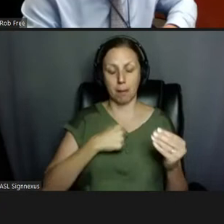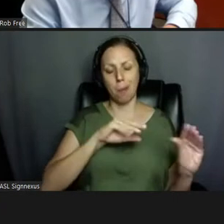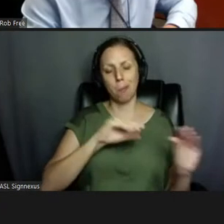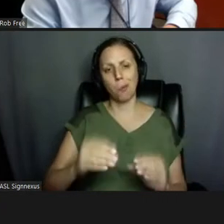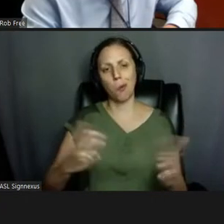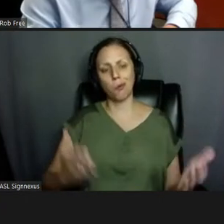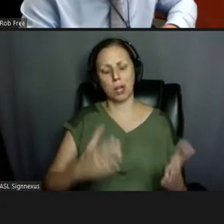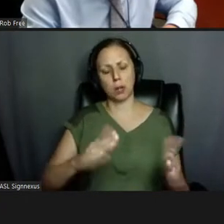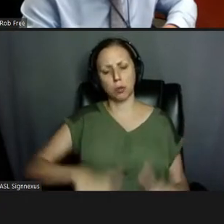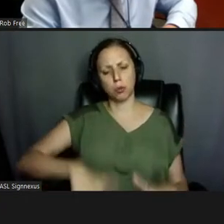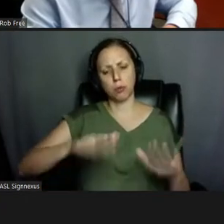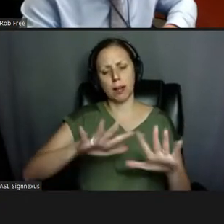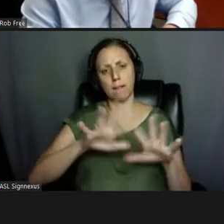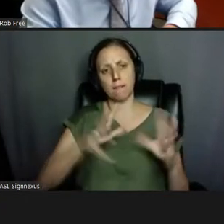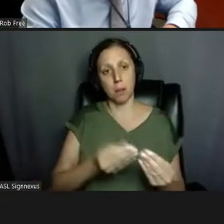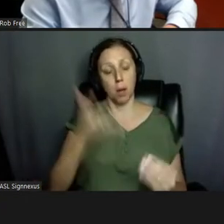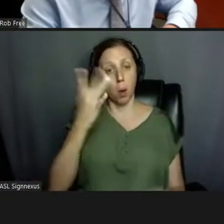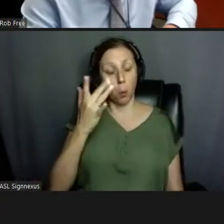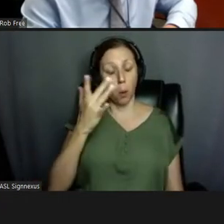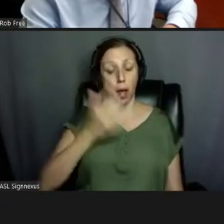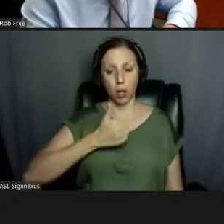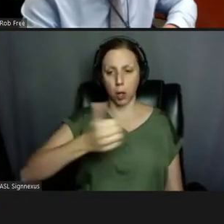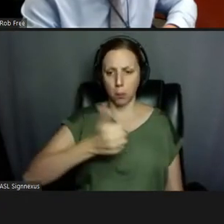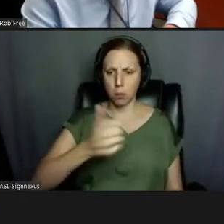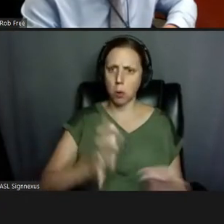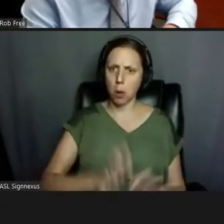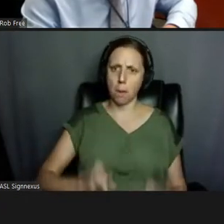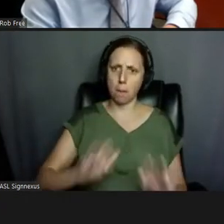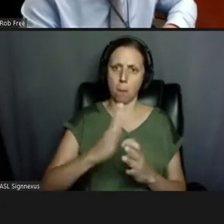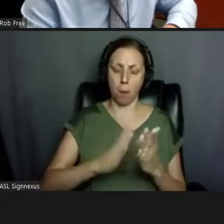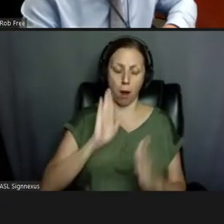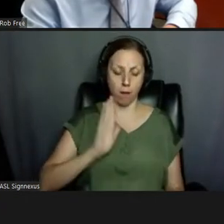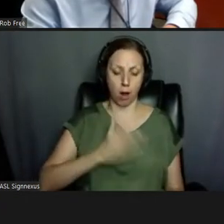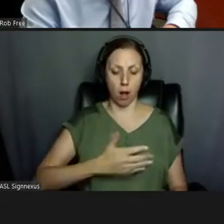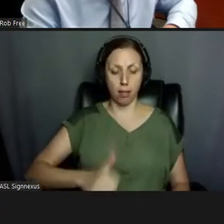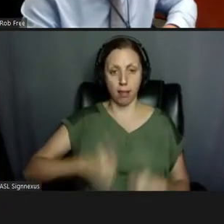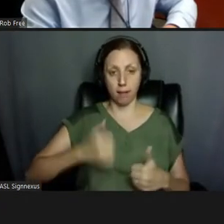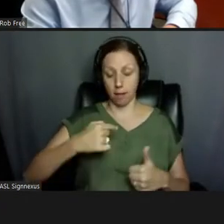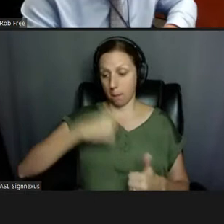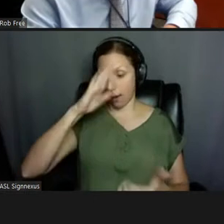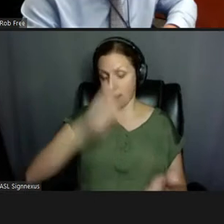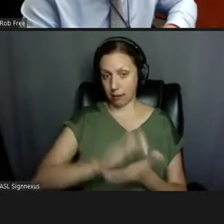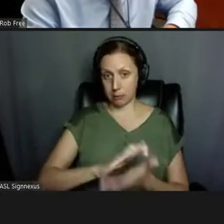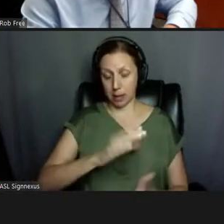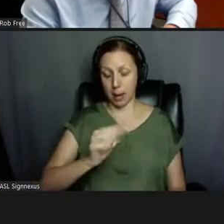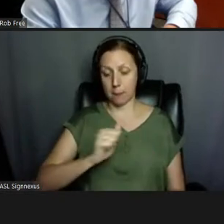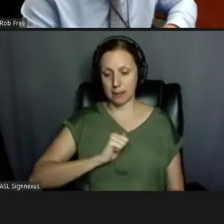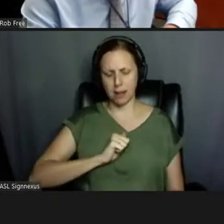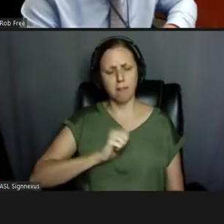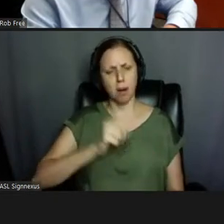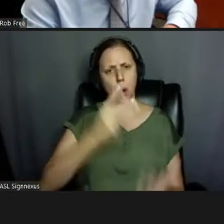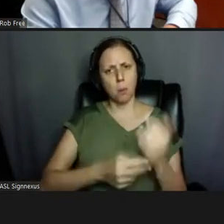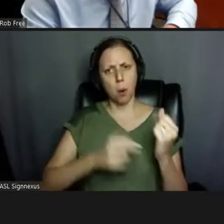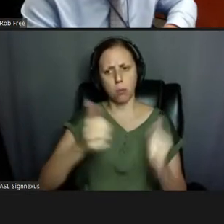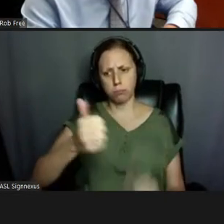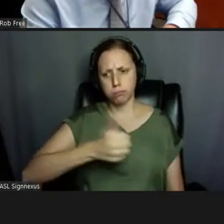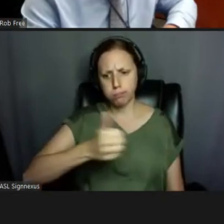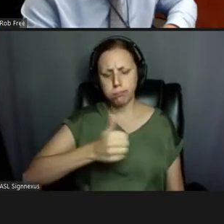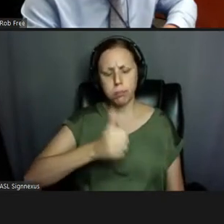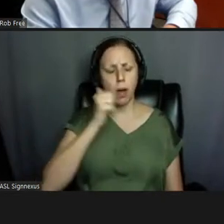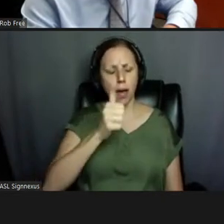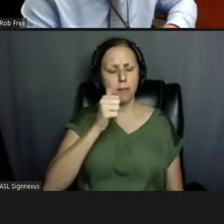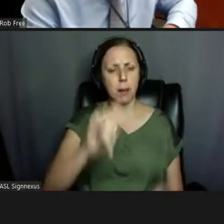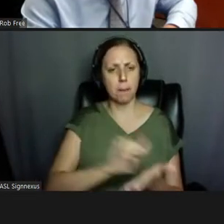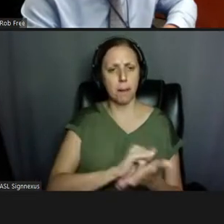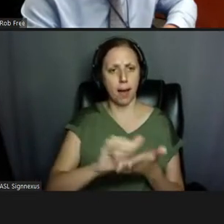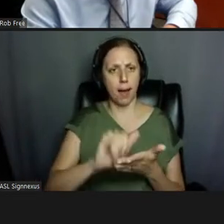knowing that the commute would be a critical part of our lives. My husband and I both commute daily into Manhattan for work, and we specifically chose